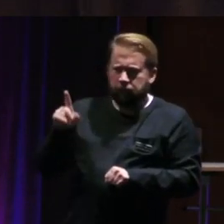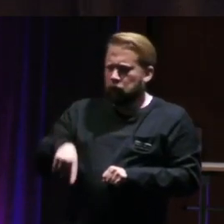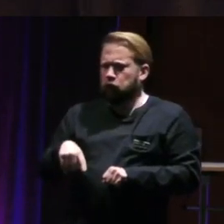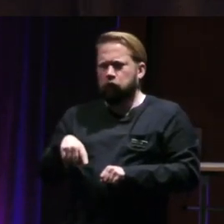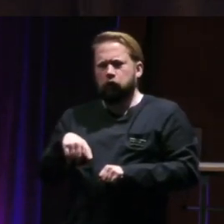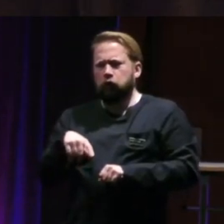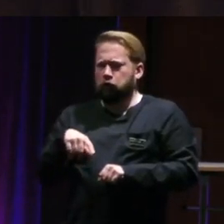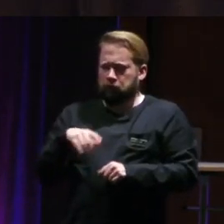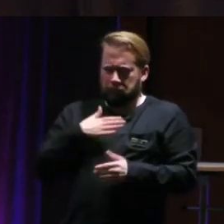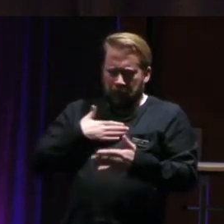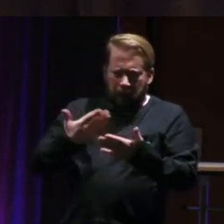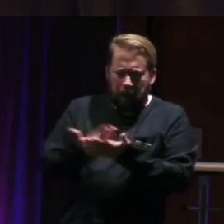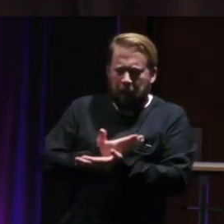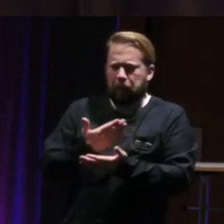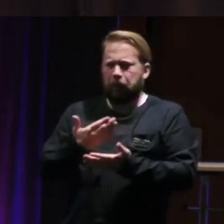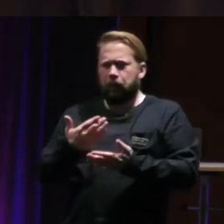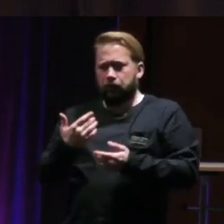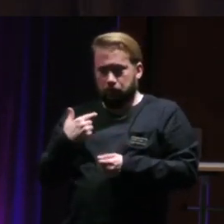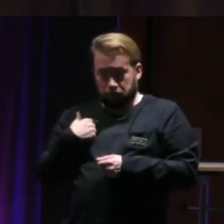it's kind of a surprise.